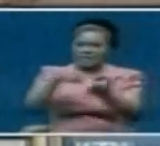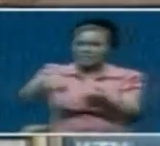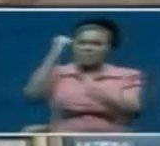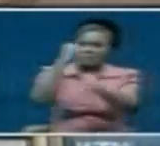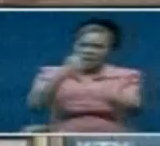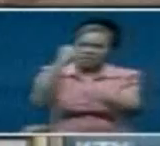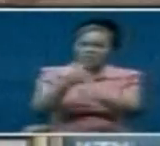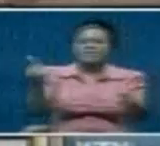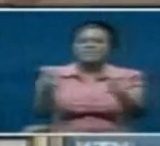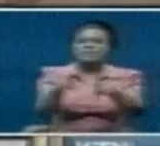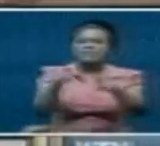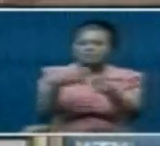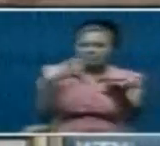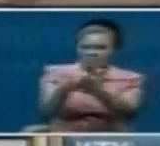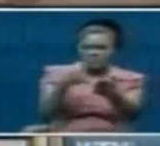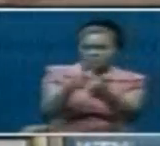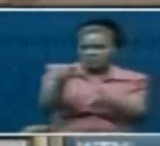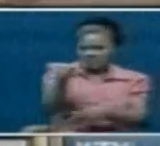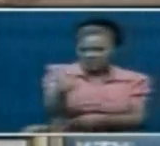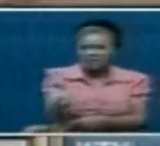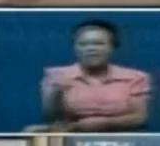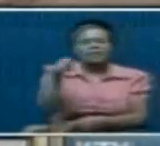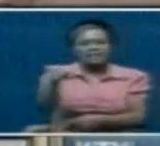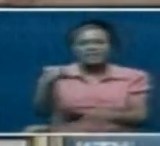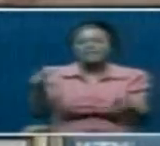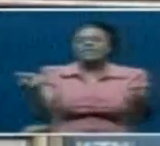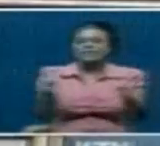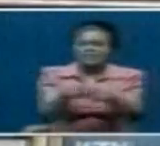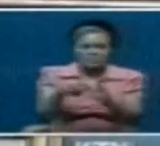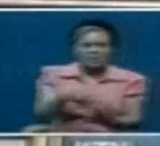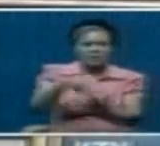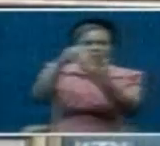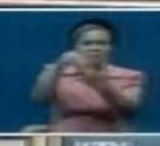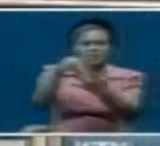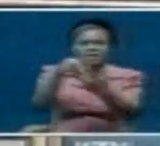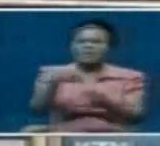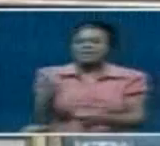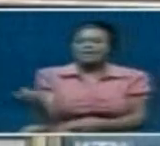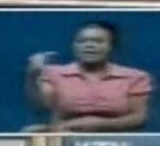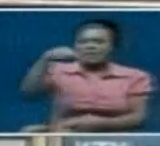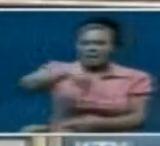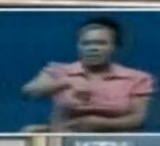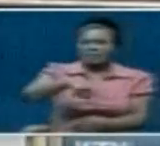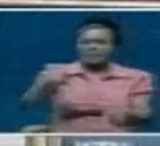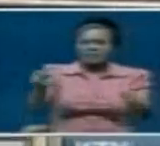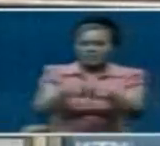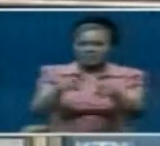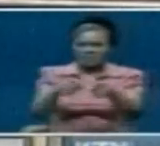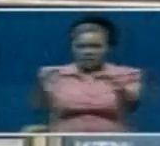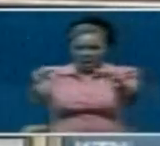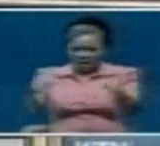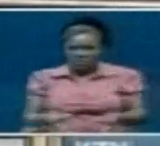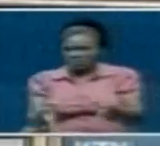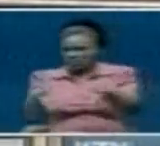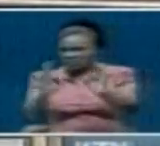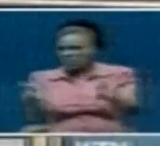performance as far as finance management was concerned was exemplary. Don't come here as the accounting officer and also